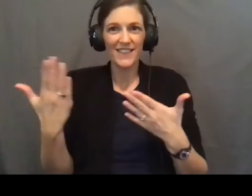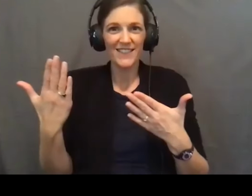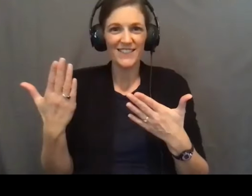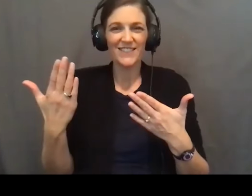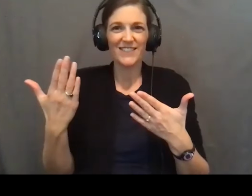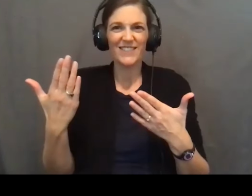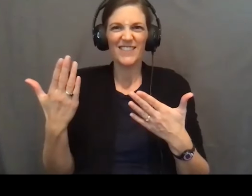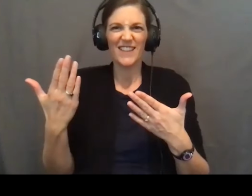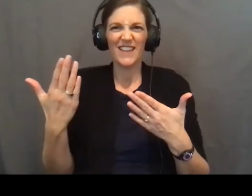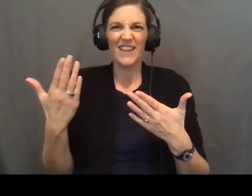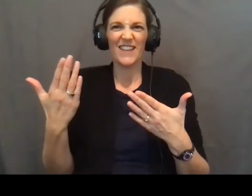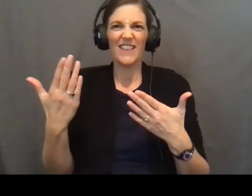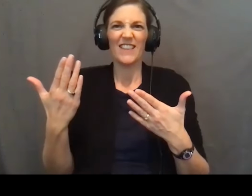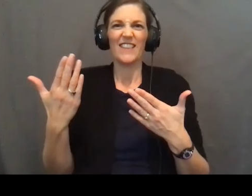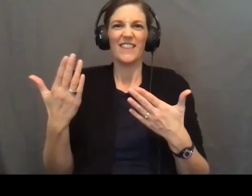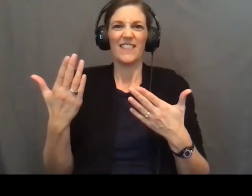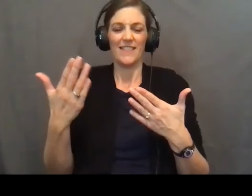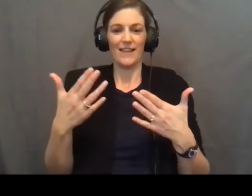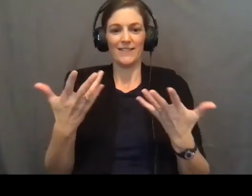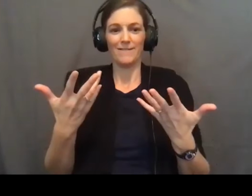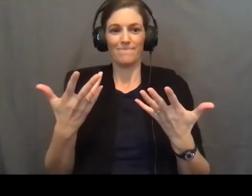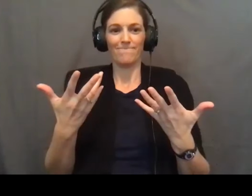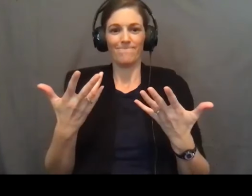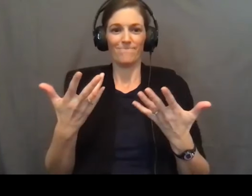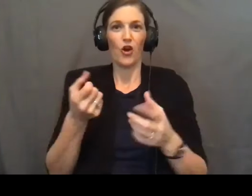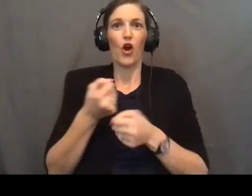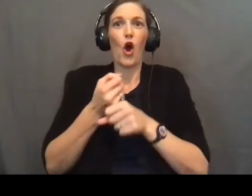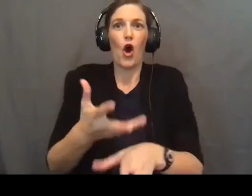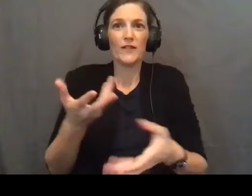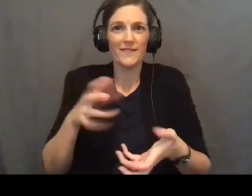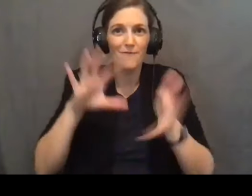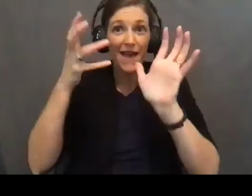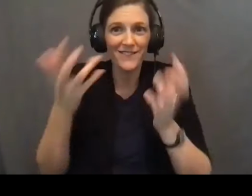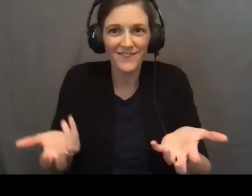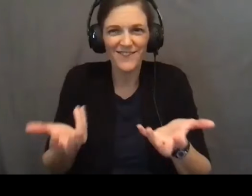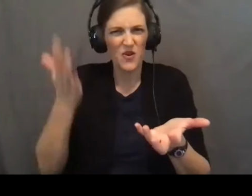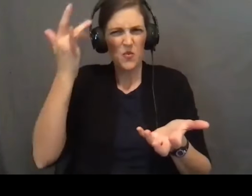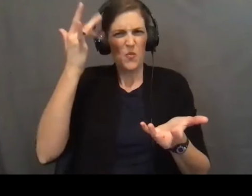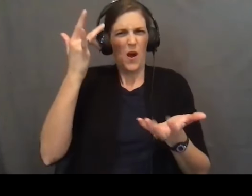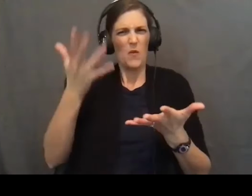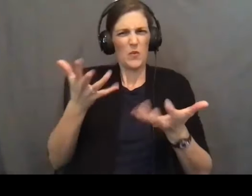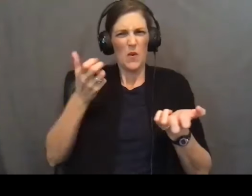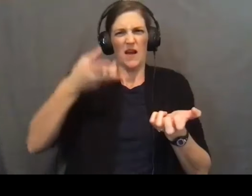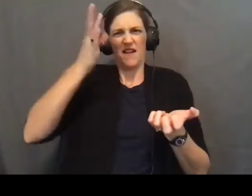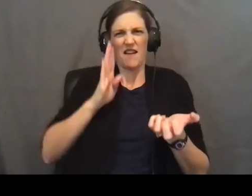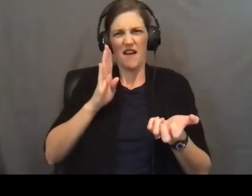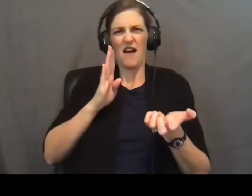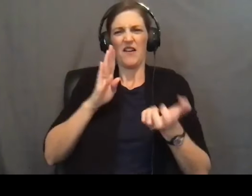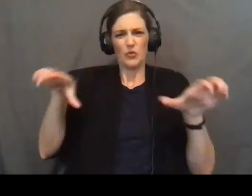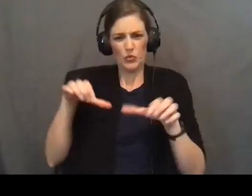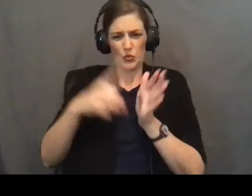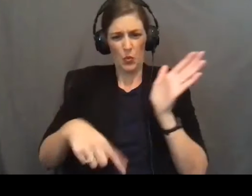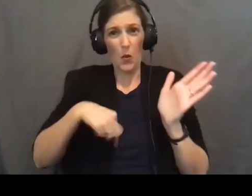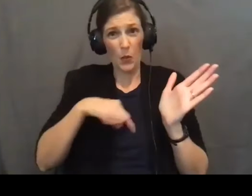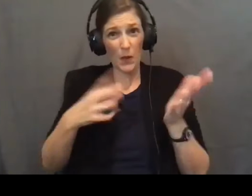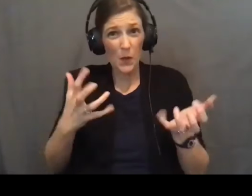gotten us in the mess we're in in the first place. Why would we want God to bend to our wishes and think that we